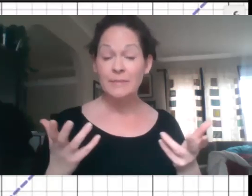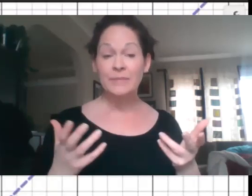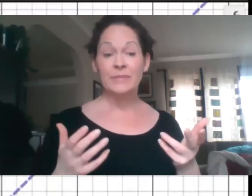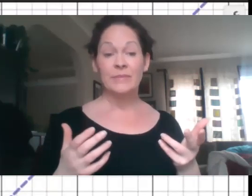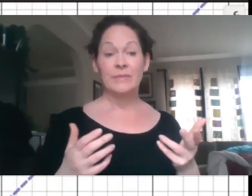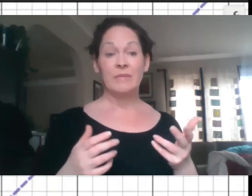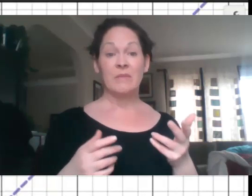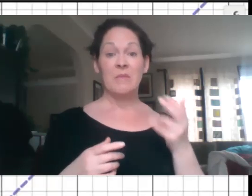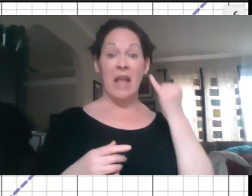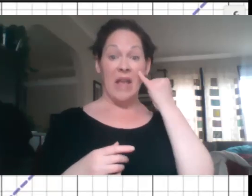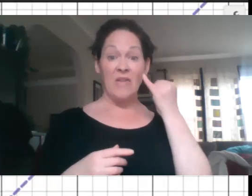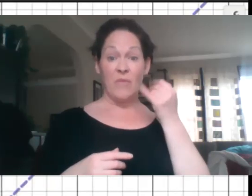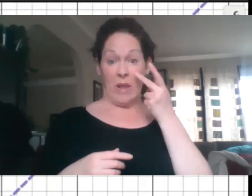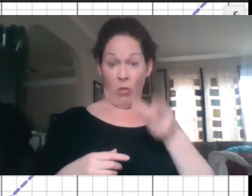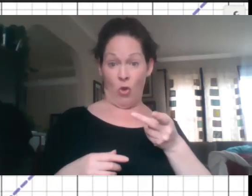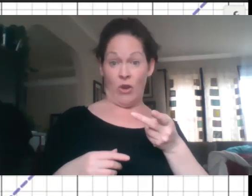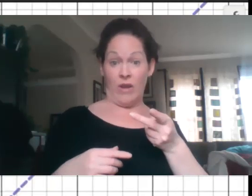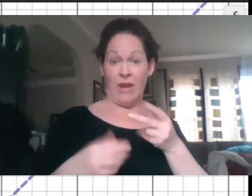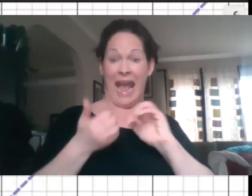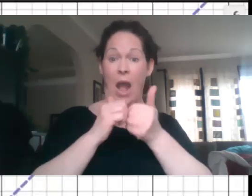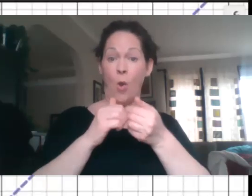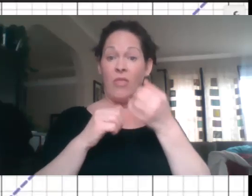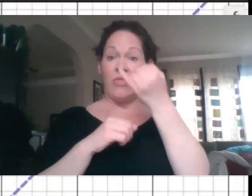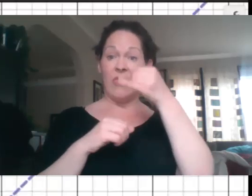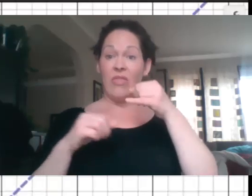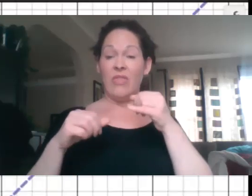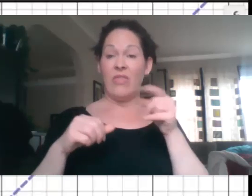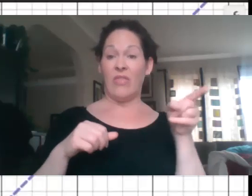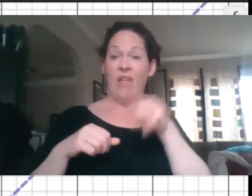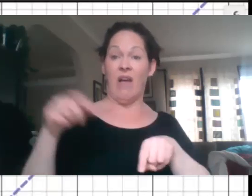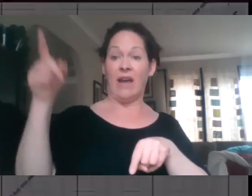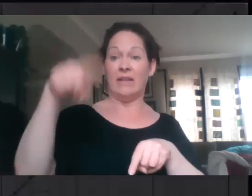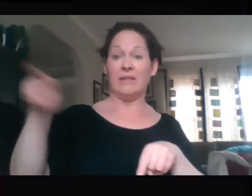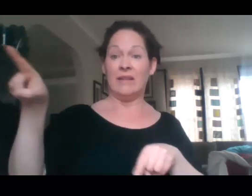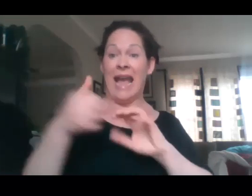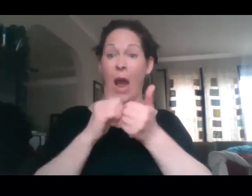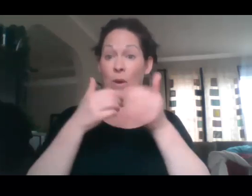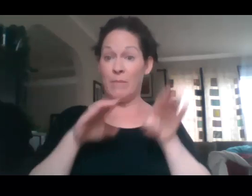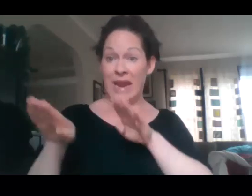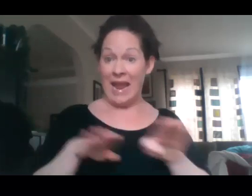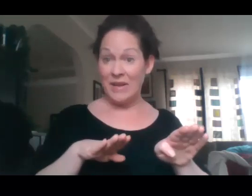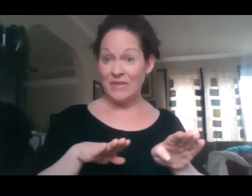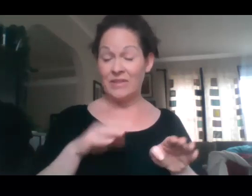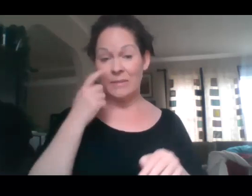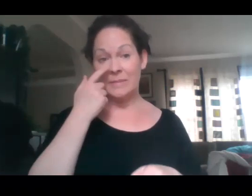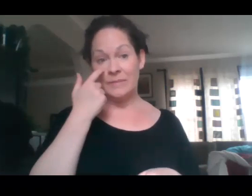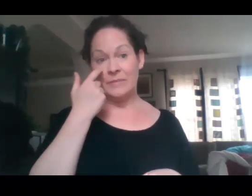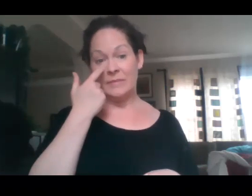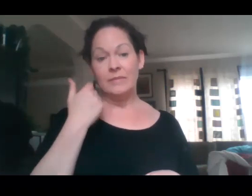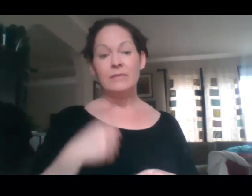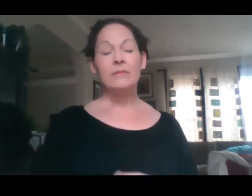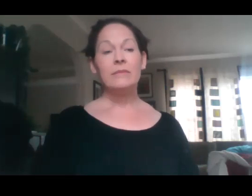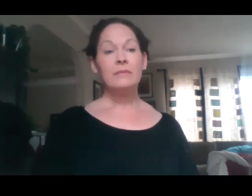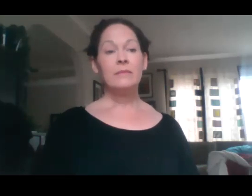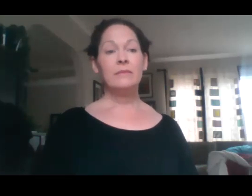us, looking at these two behaviors, that if I have to swap those, and I'm going to go back to the blackboard, that my